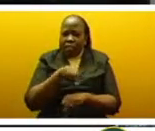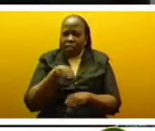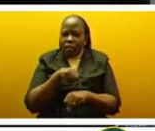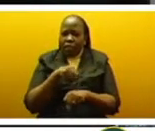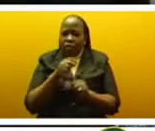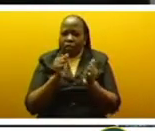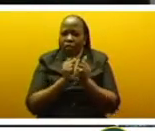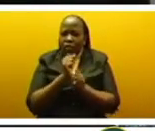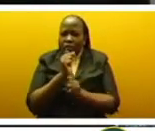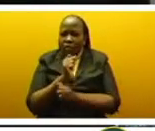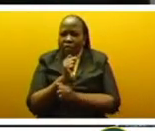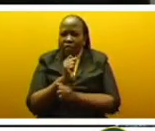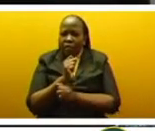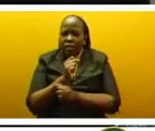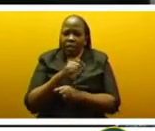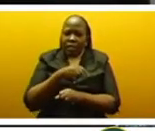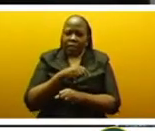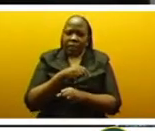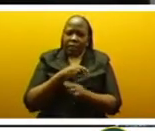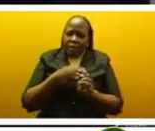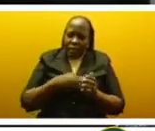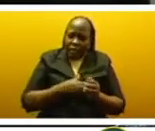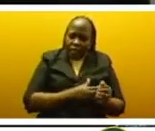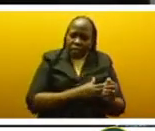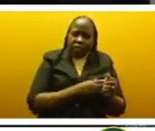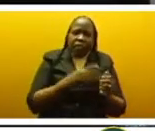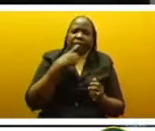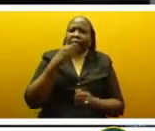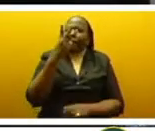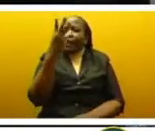The directions clearly said 30 for us.